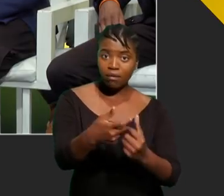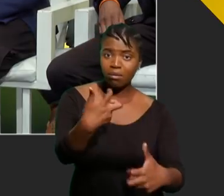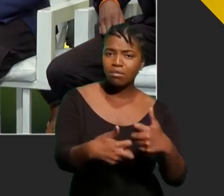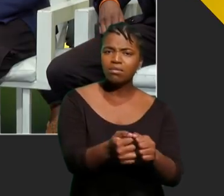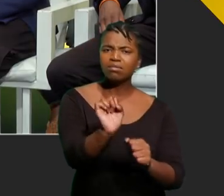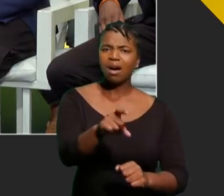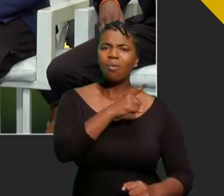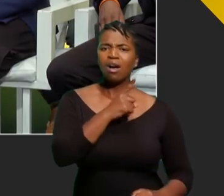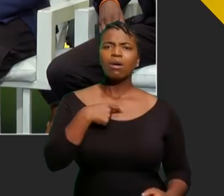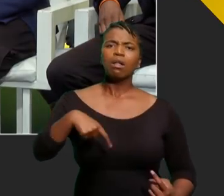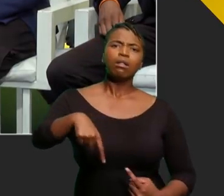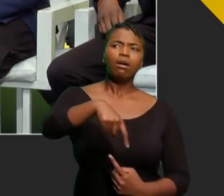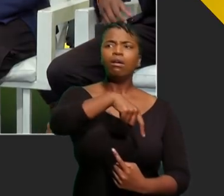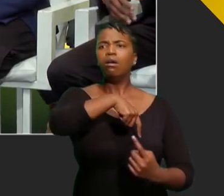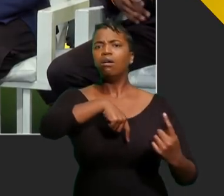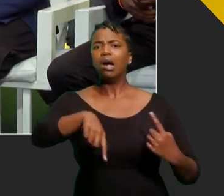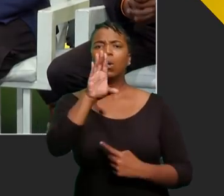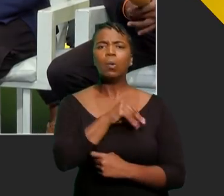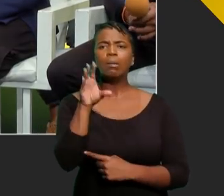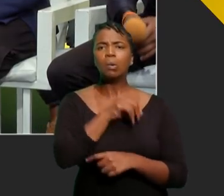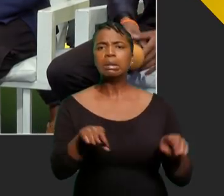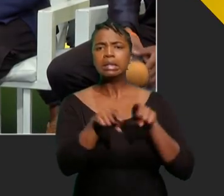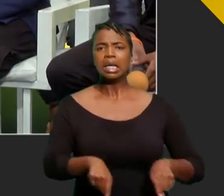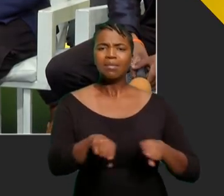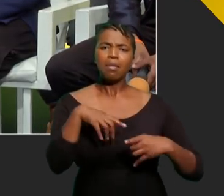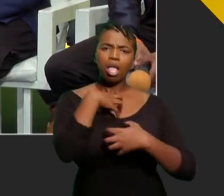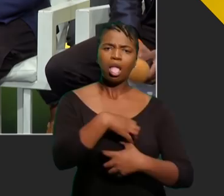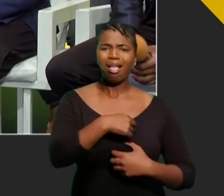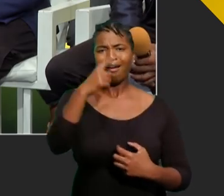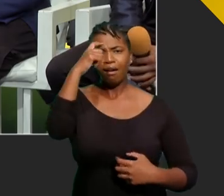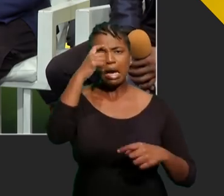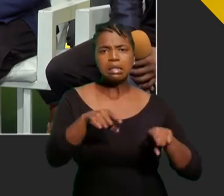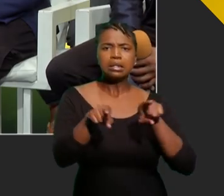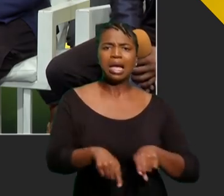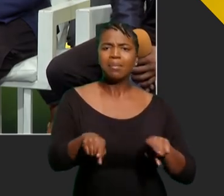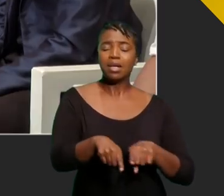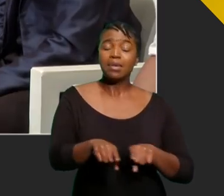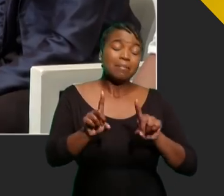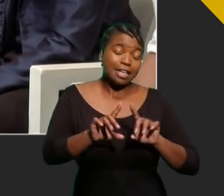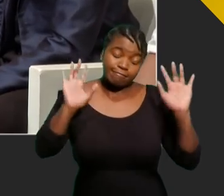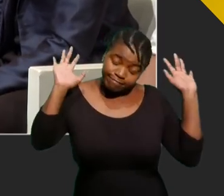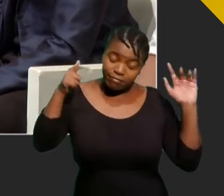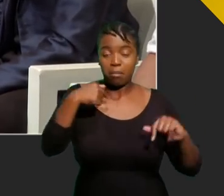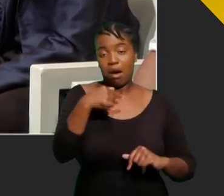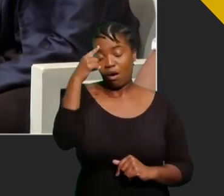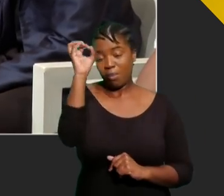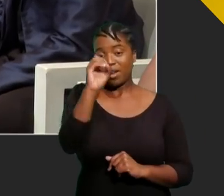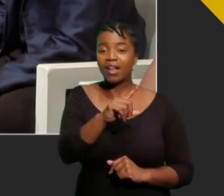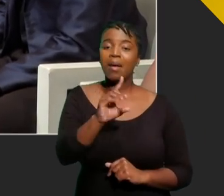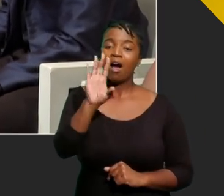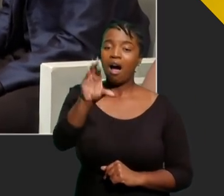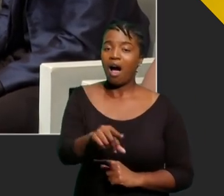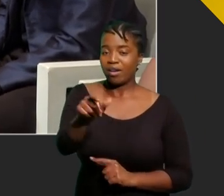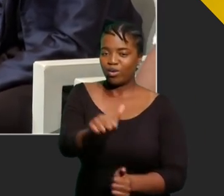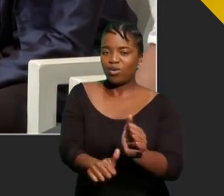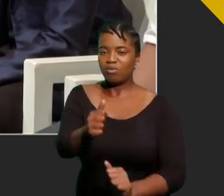Because I mean, I feel like we're going around in circles, not just financially, but also emotionally, psychology, as a society. But mcabango yam leyo, tingize ngapha